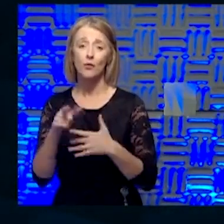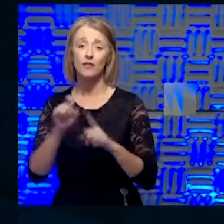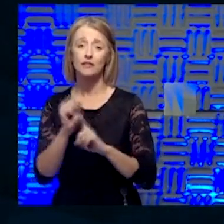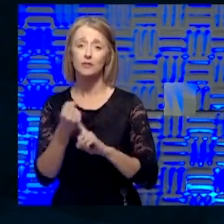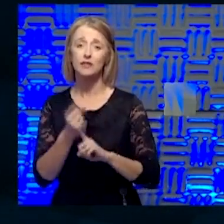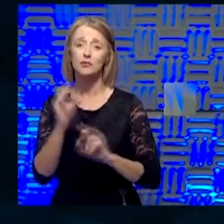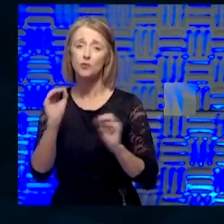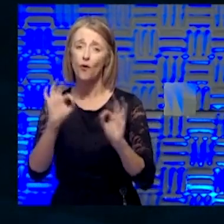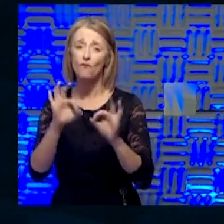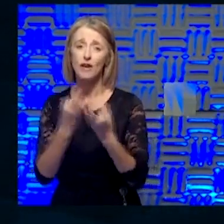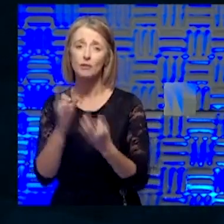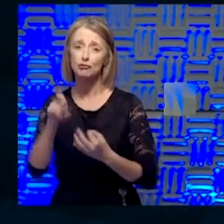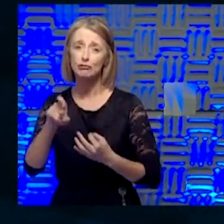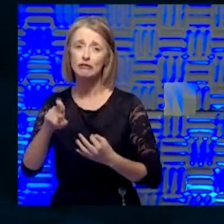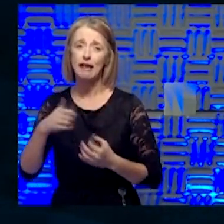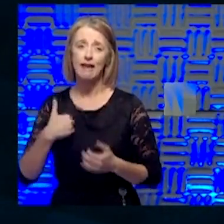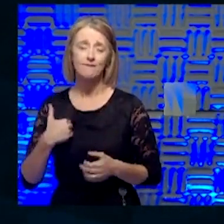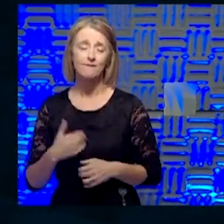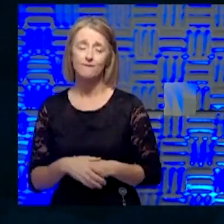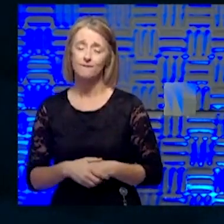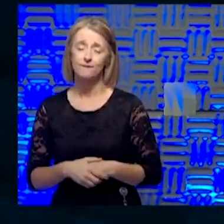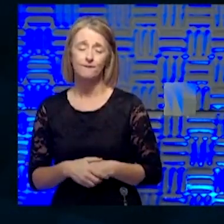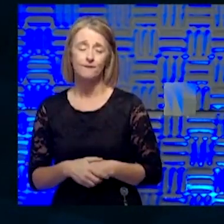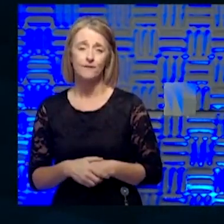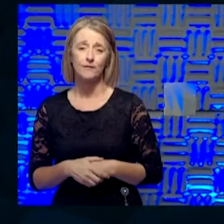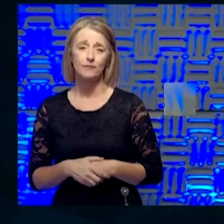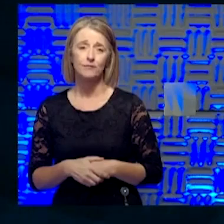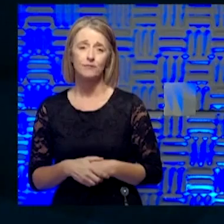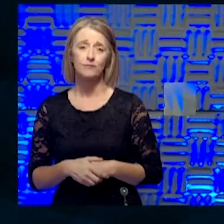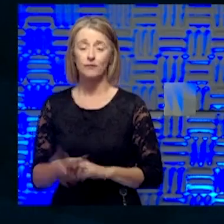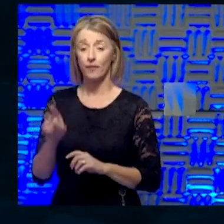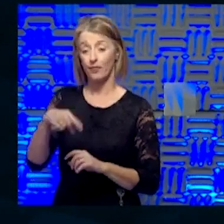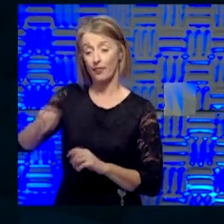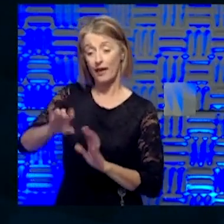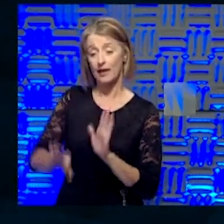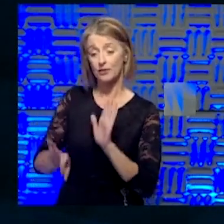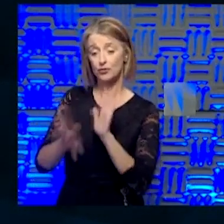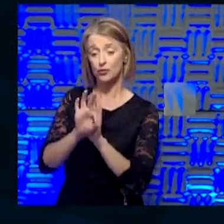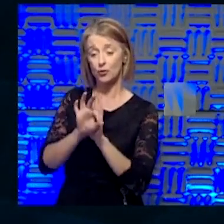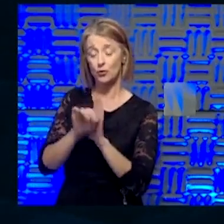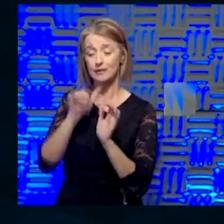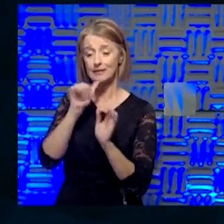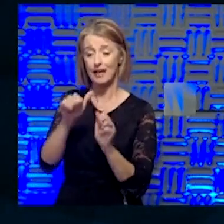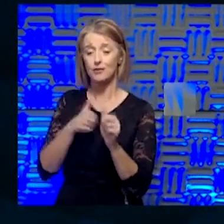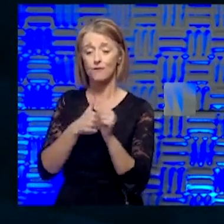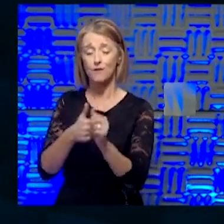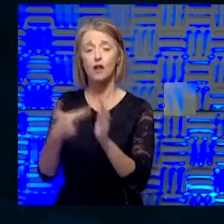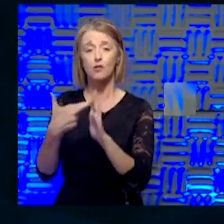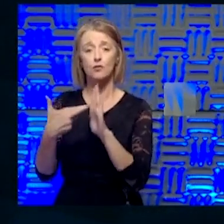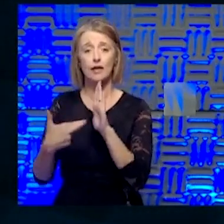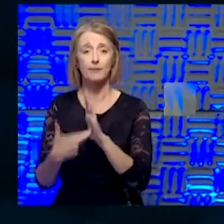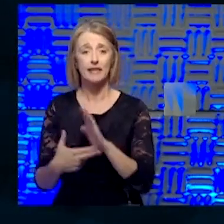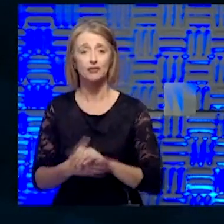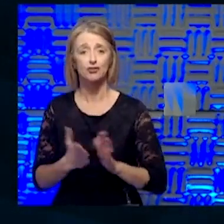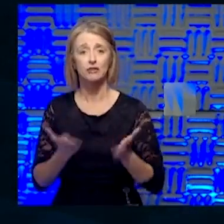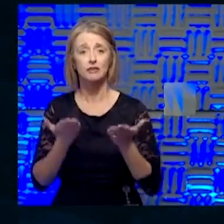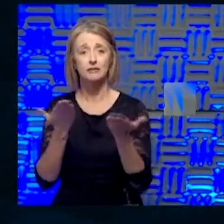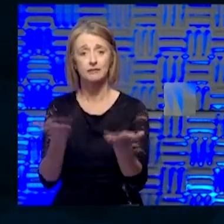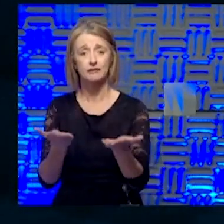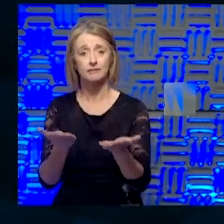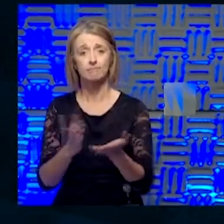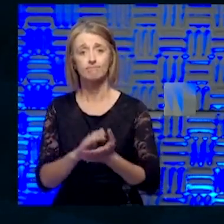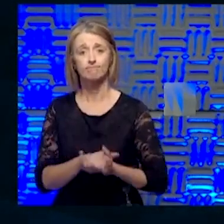Yeah, that is. Because they chose not to follow the recommendations.